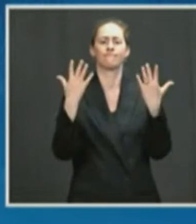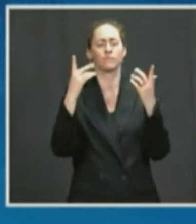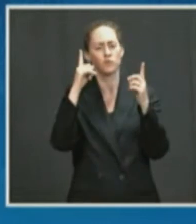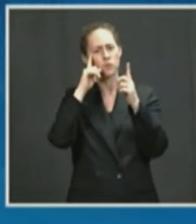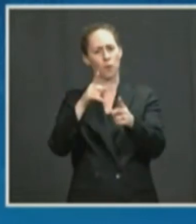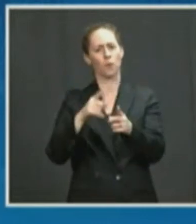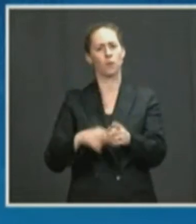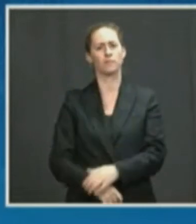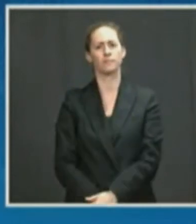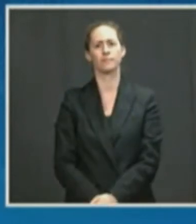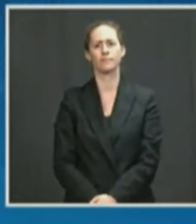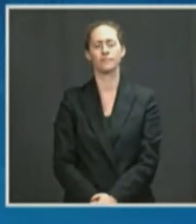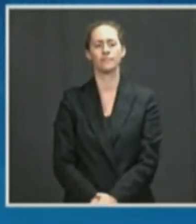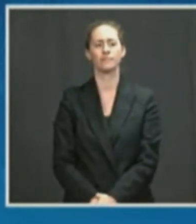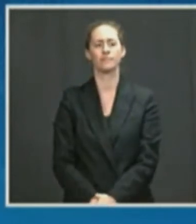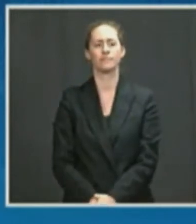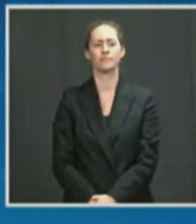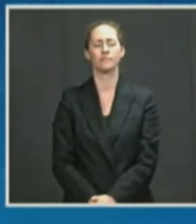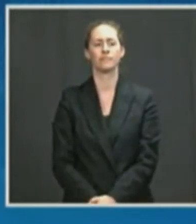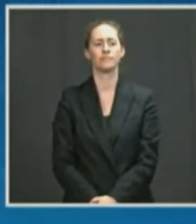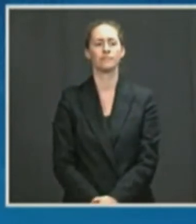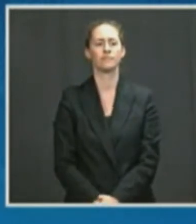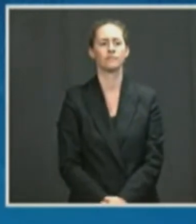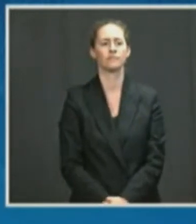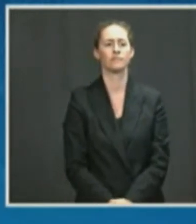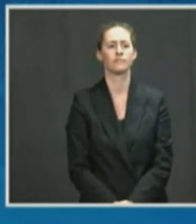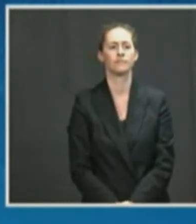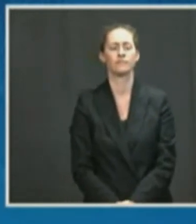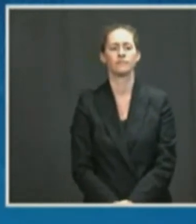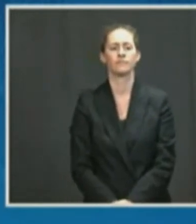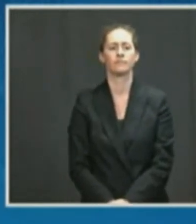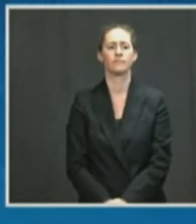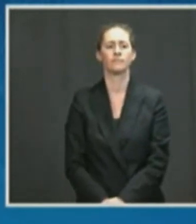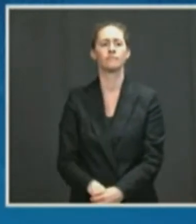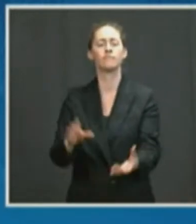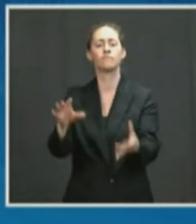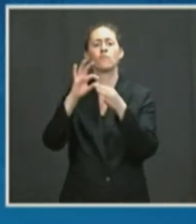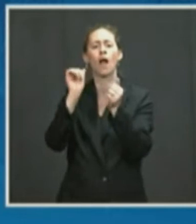the prosecution, which is